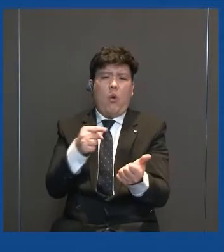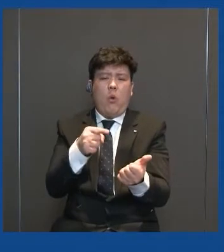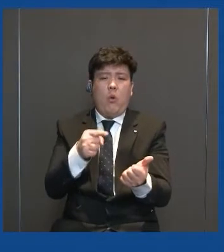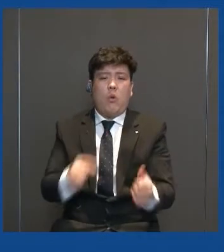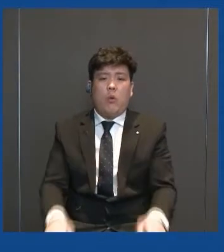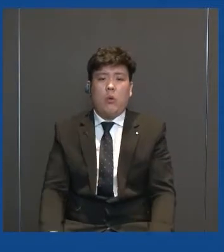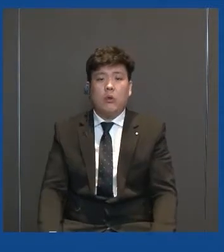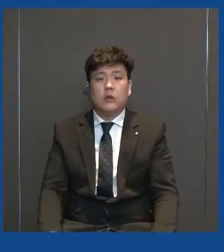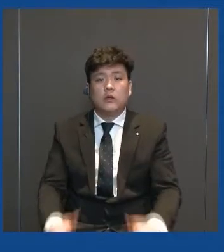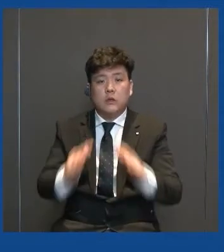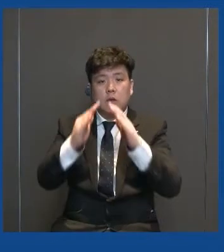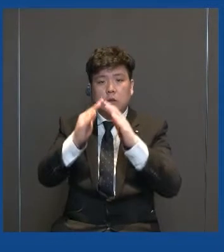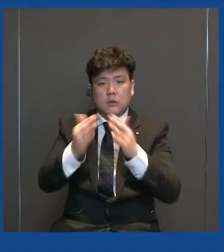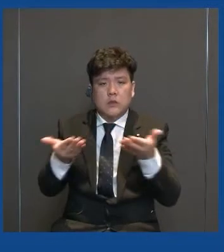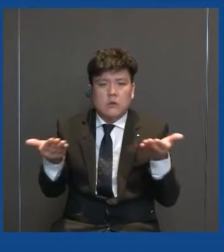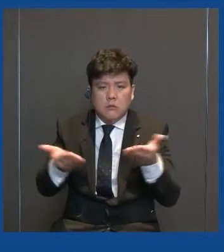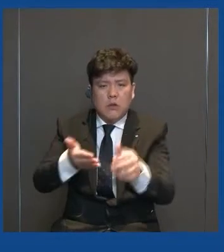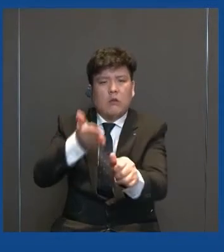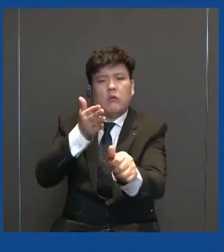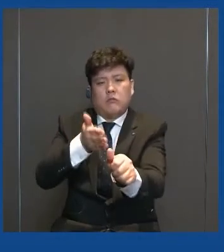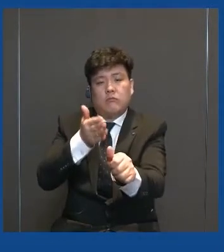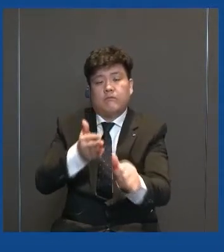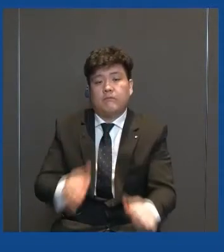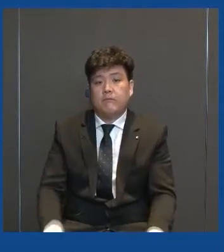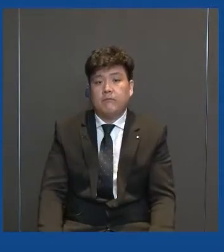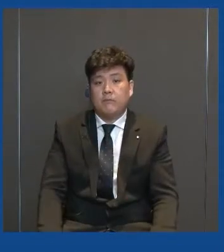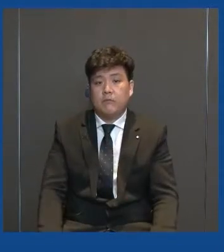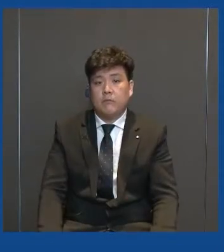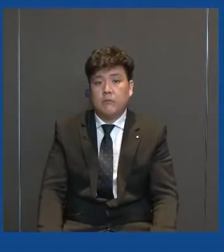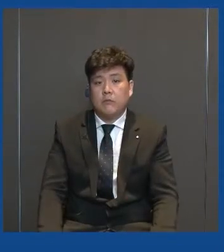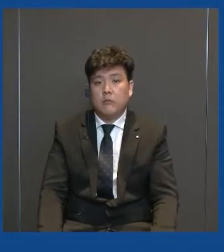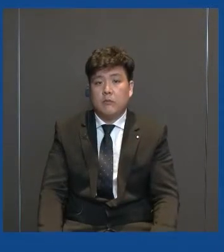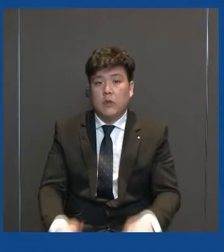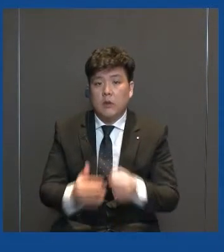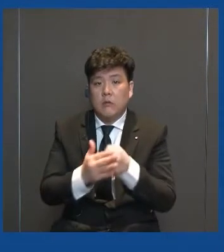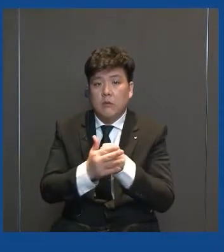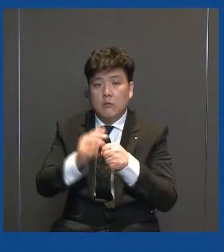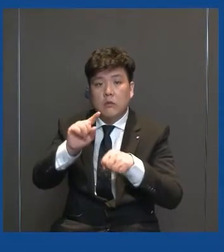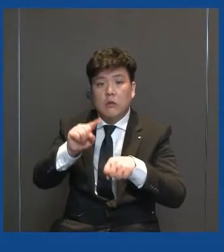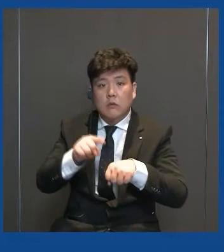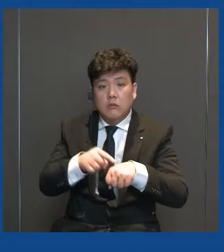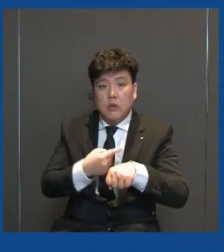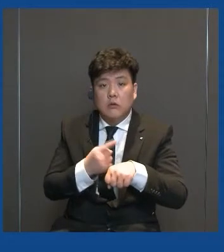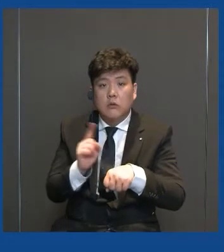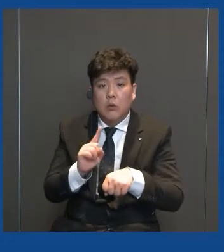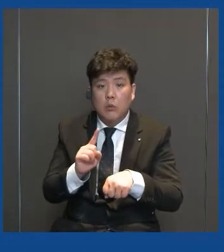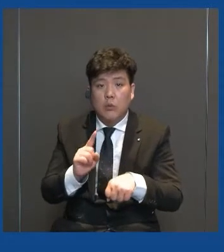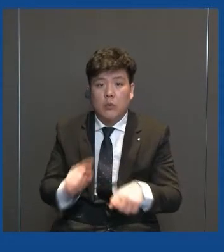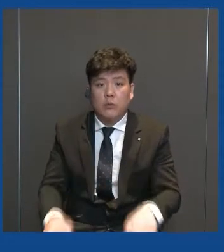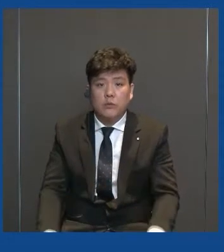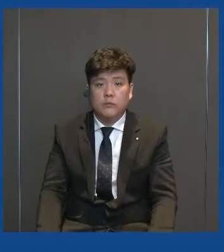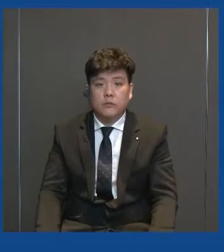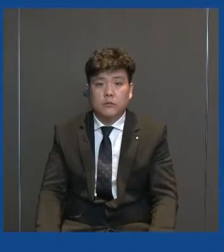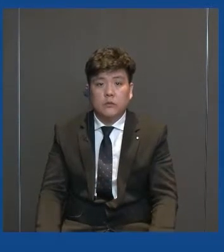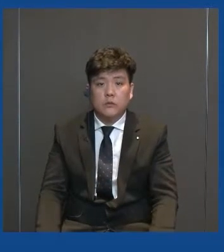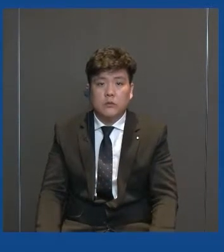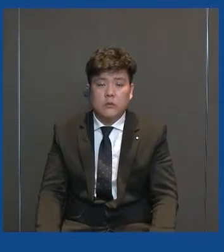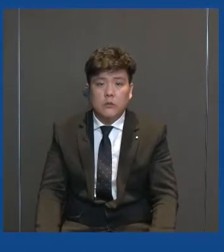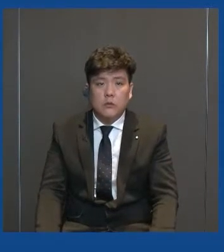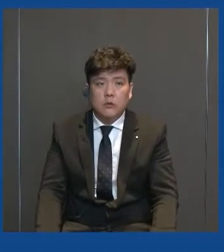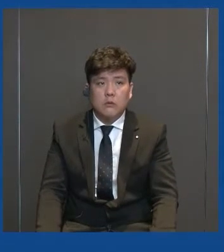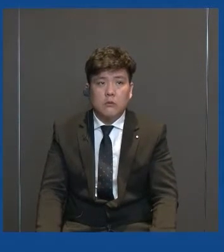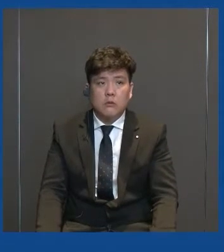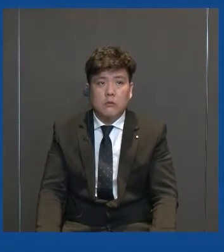citizens, many of them who live alone and may lack the equipment or knowledge to take advantage of digital tools